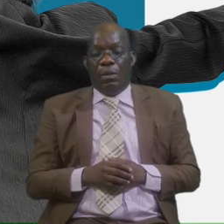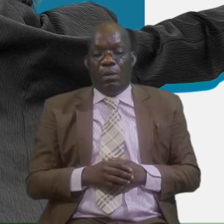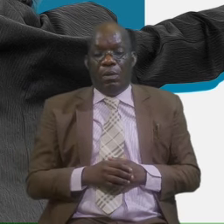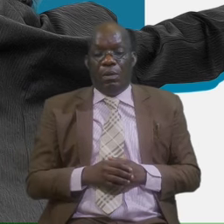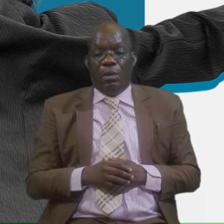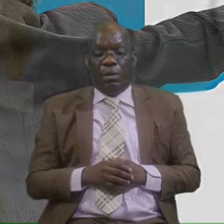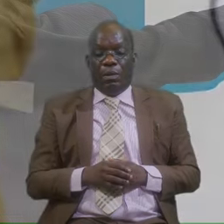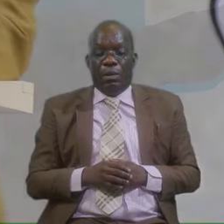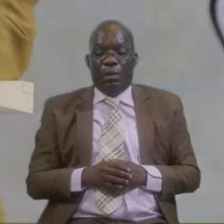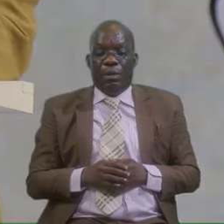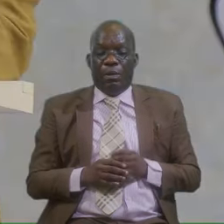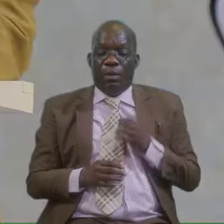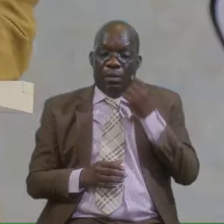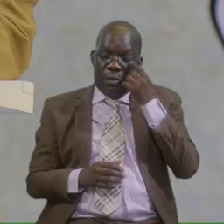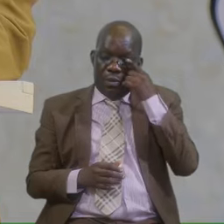Once again,